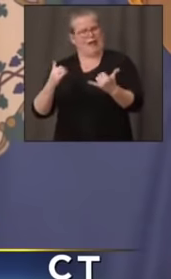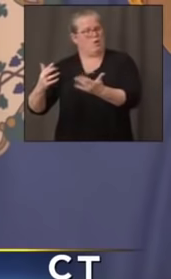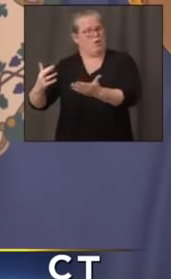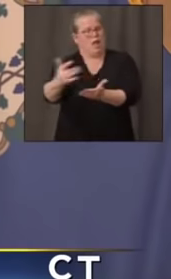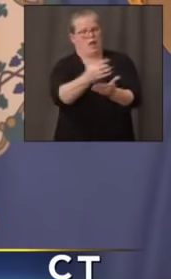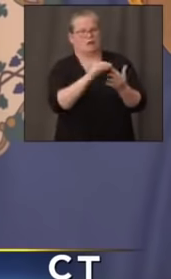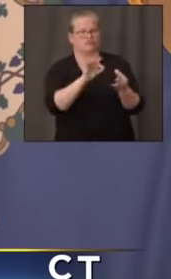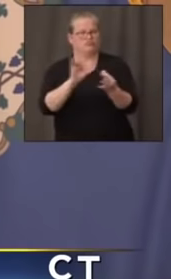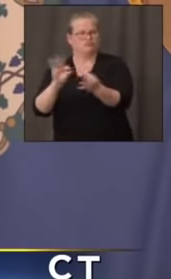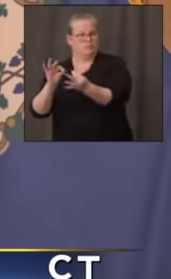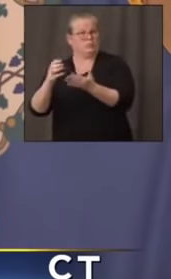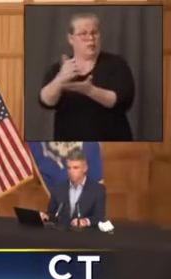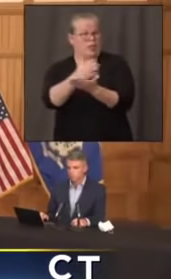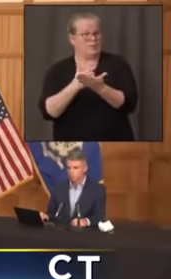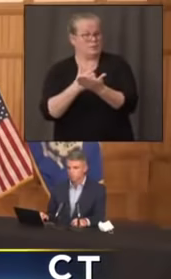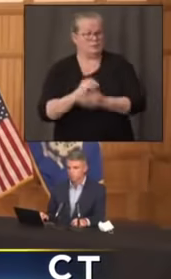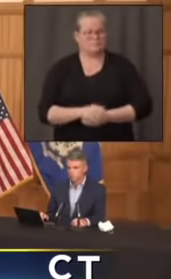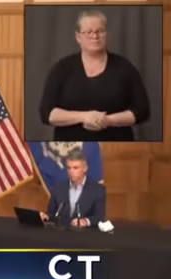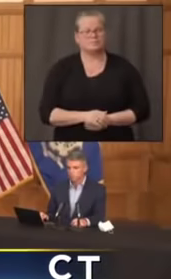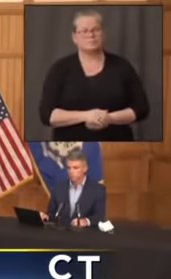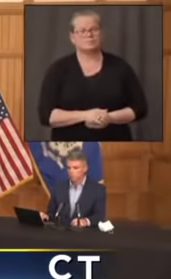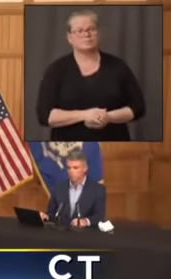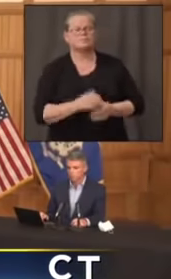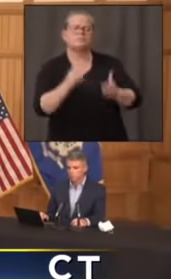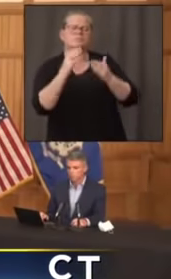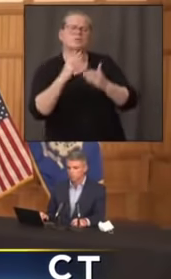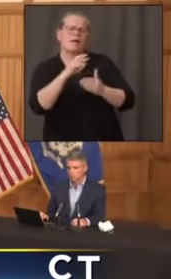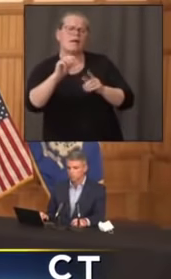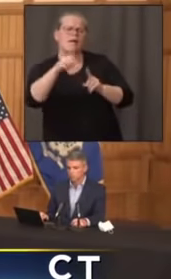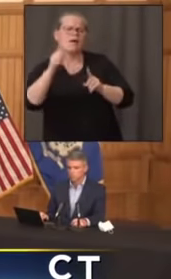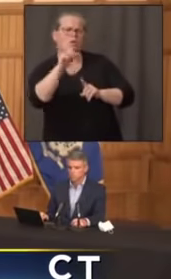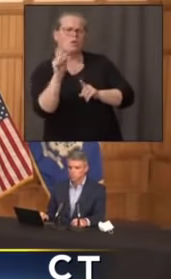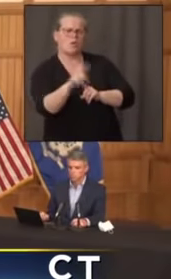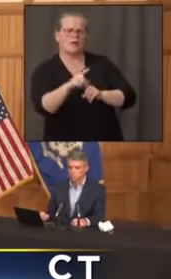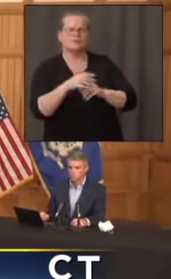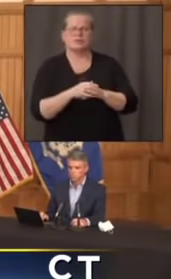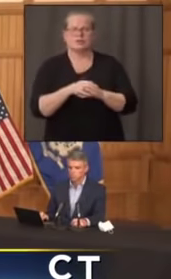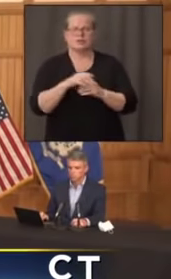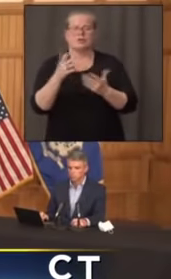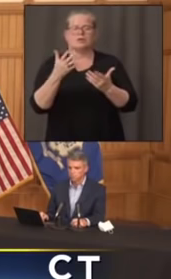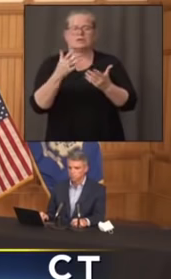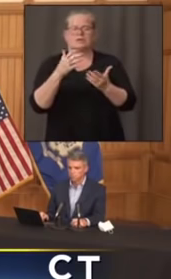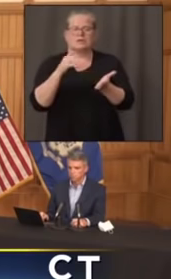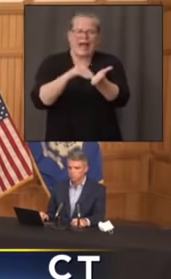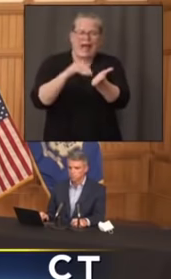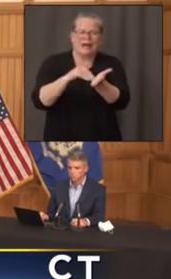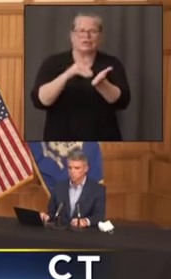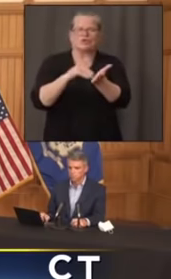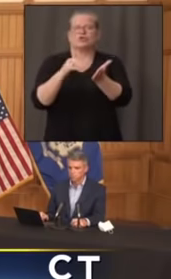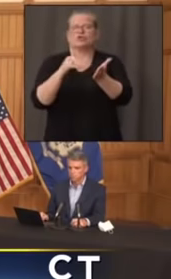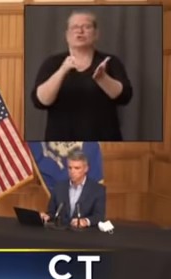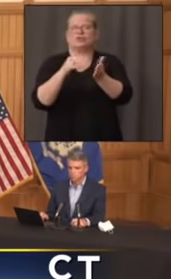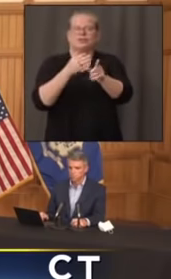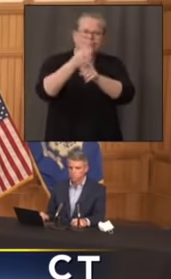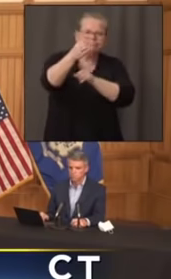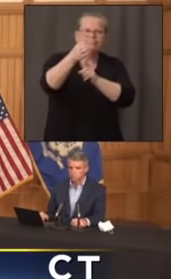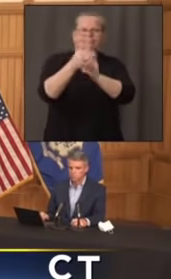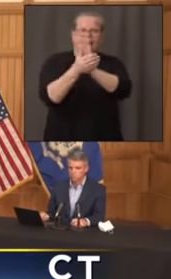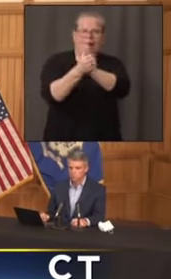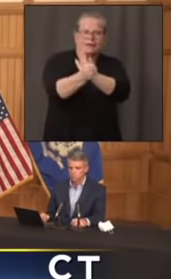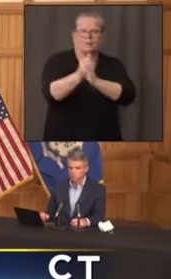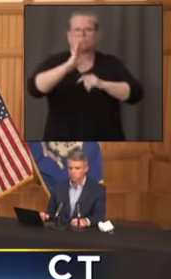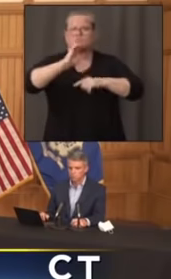And just to follow up, air ventilation has been a big topic this week, with medical experts saying that the virus may be more airborne than